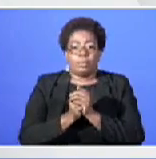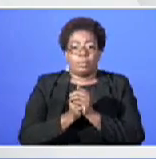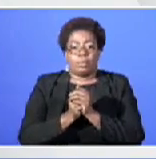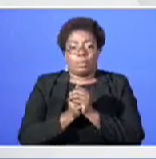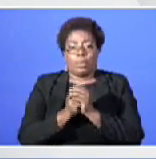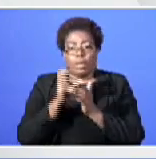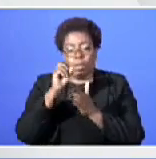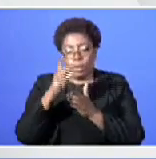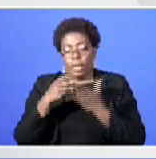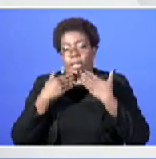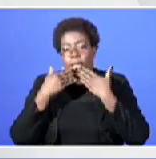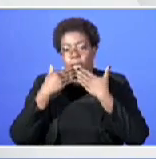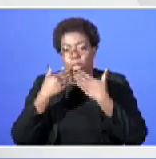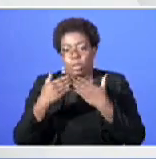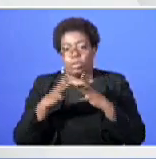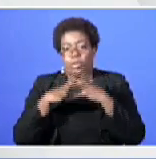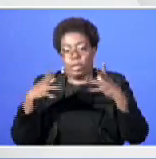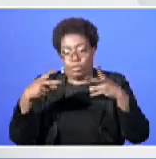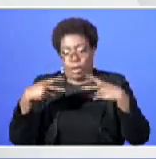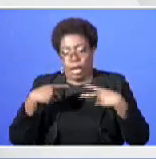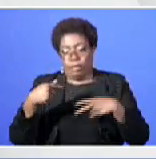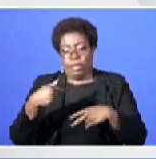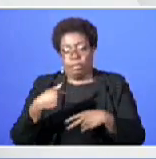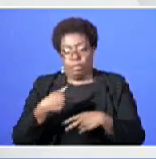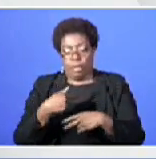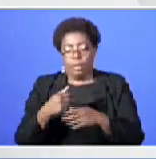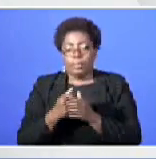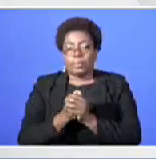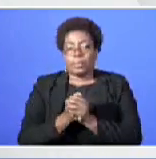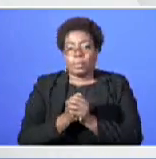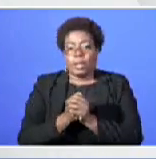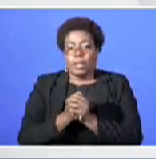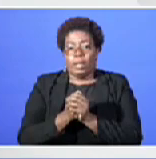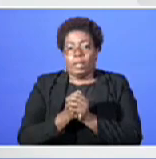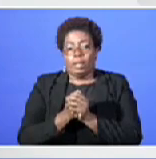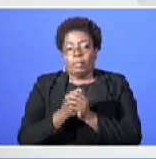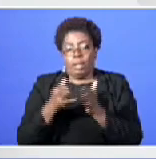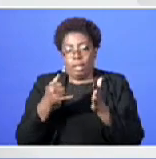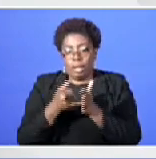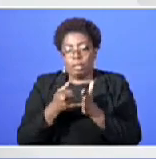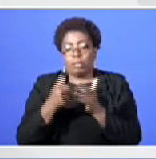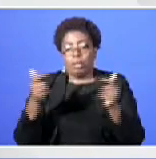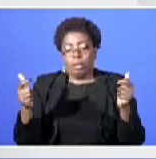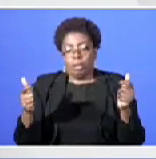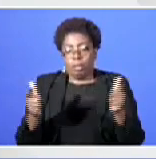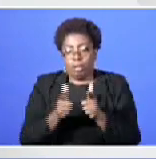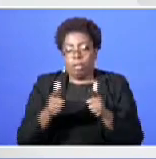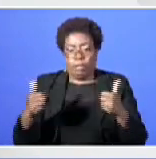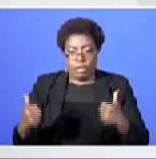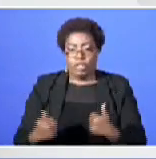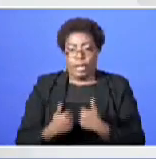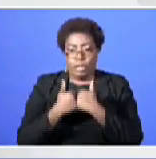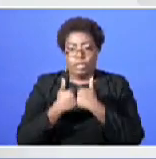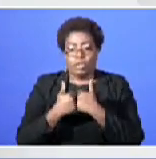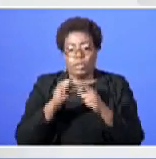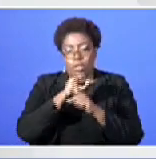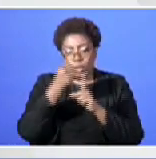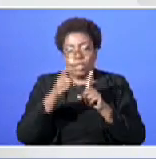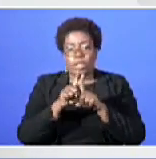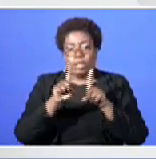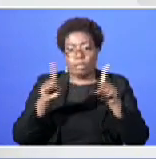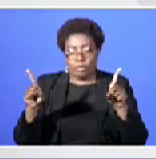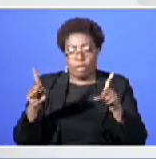Thanks. Thank you so much for having me on. It has been a little bit of a challenge with the social